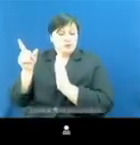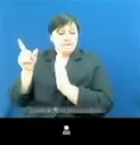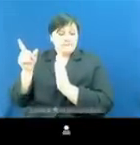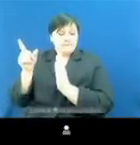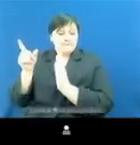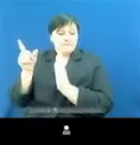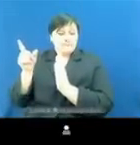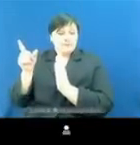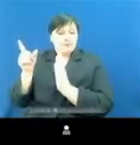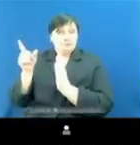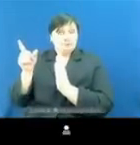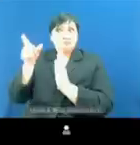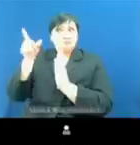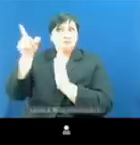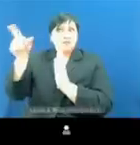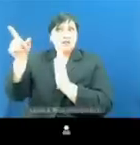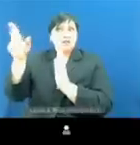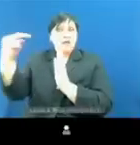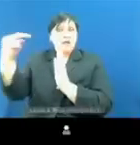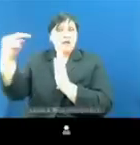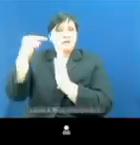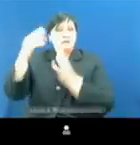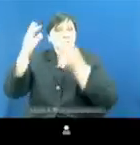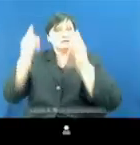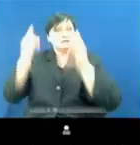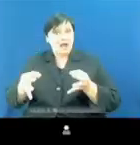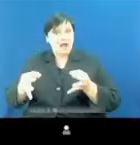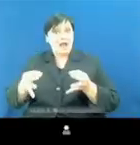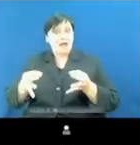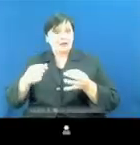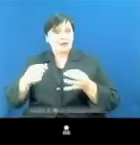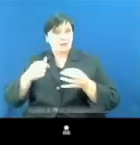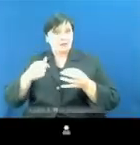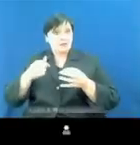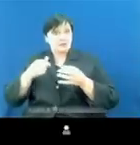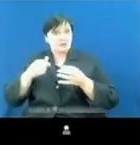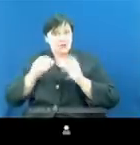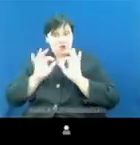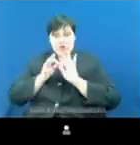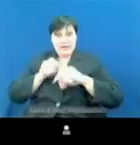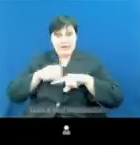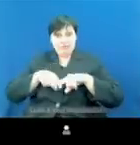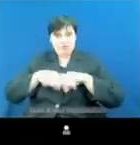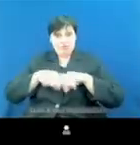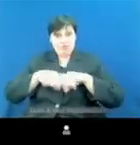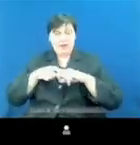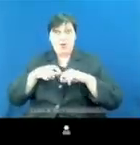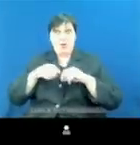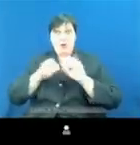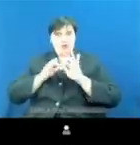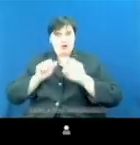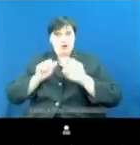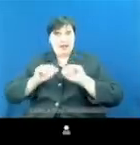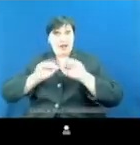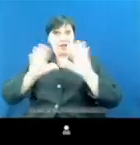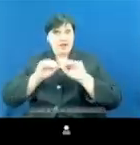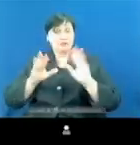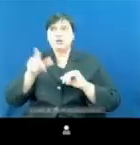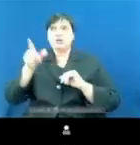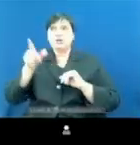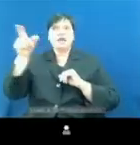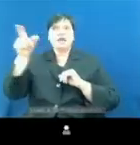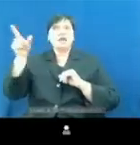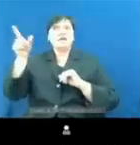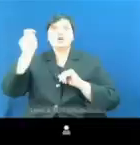to decide whether or not I get to take my break or get my clarification. And if he doesn't, then it's typed down in